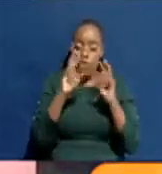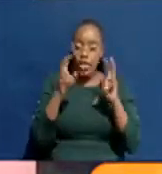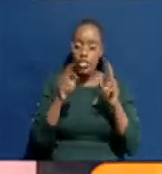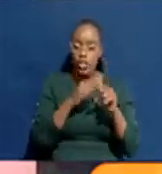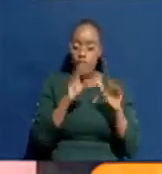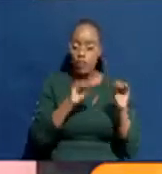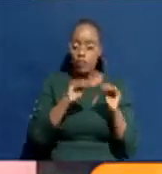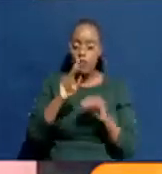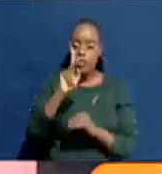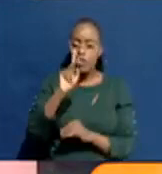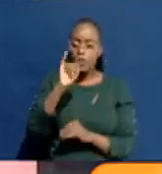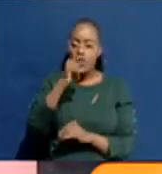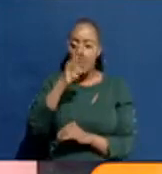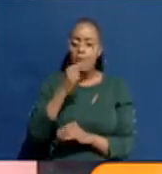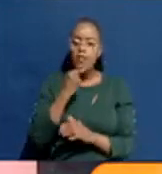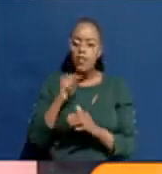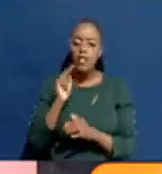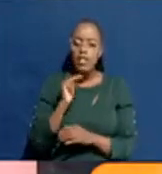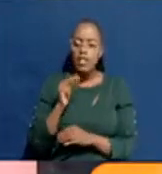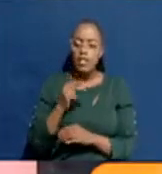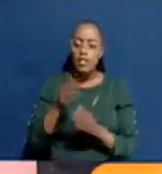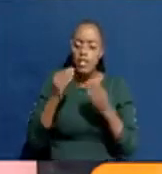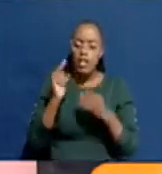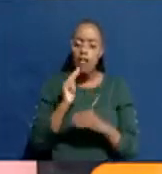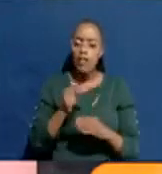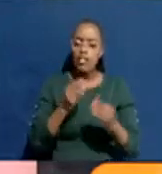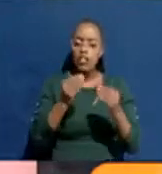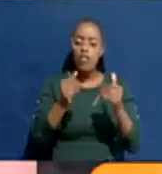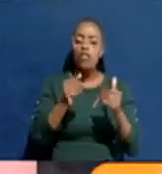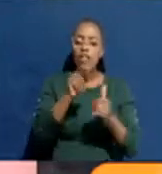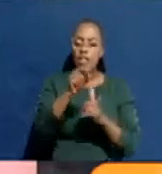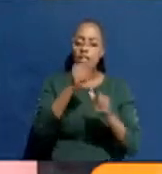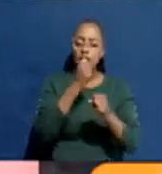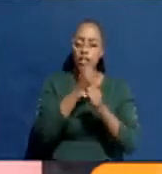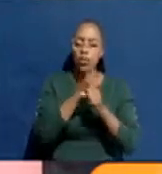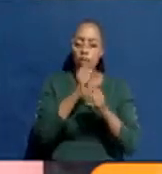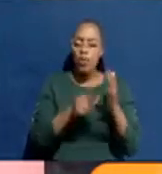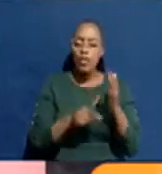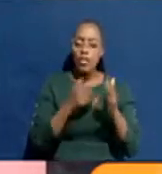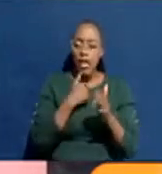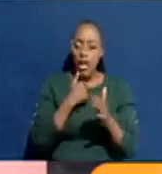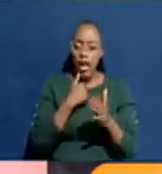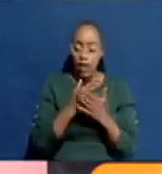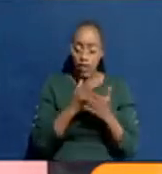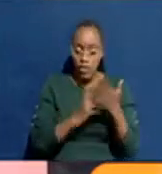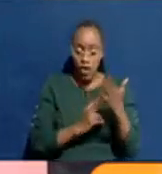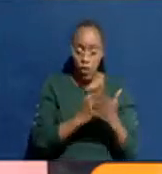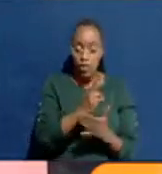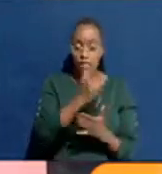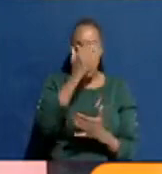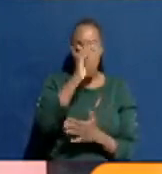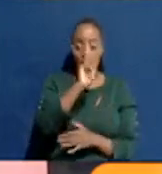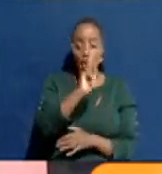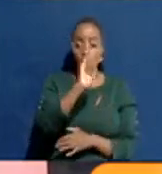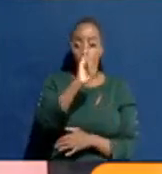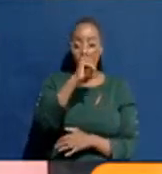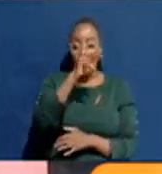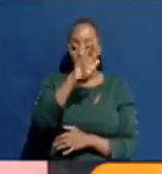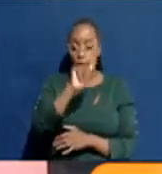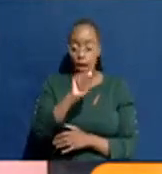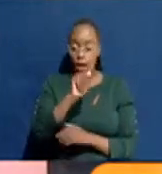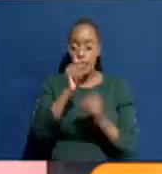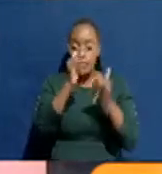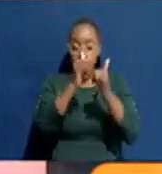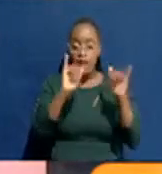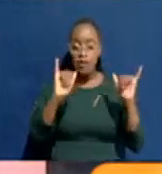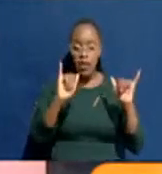them to Kipra and tell Kipra, give us a solution. What does that do? It has legitimacy. Mm-hmm. Because Kipra is independent, it's not